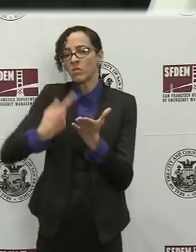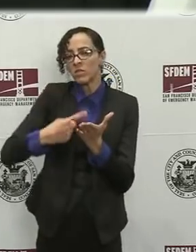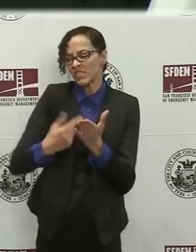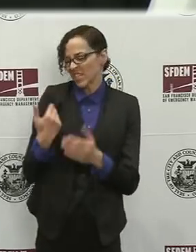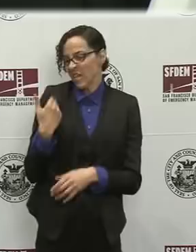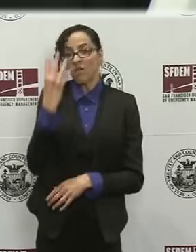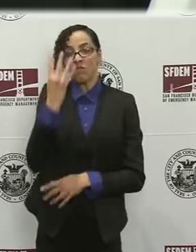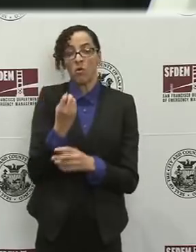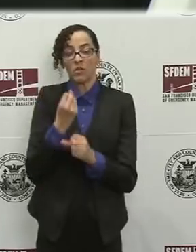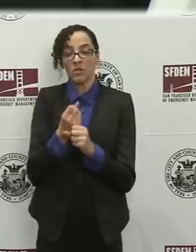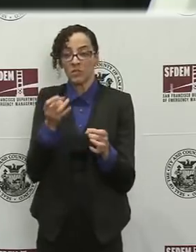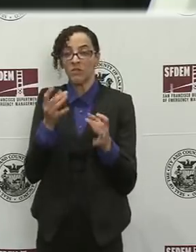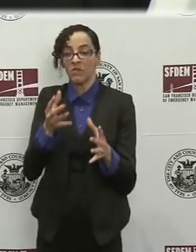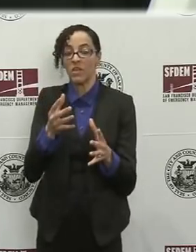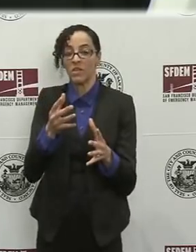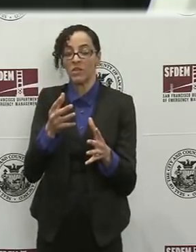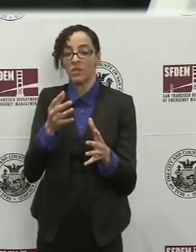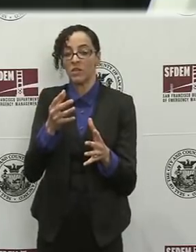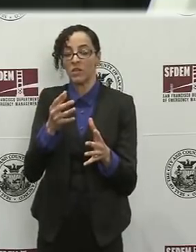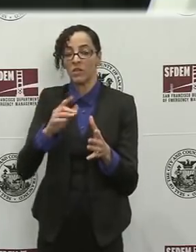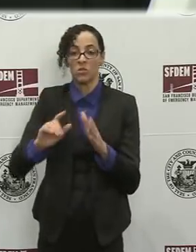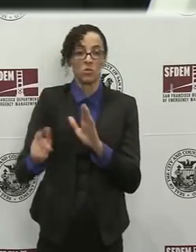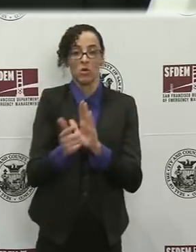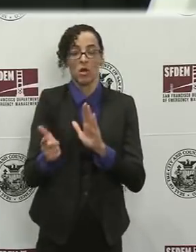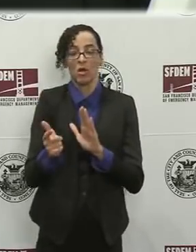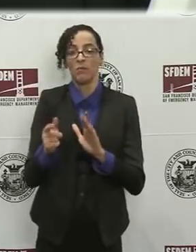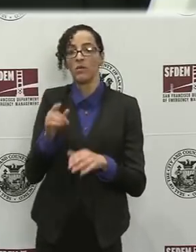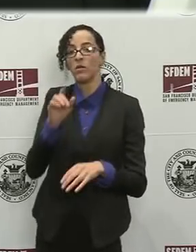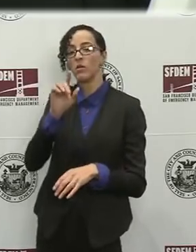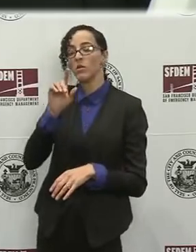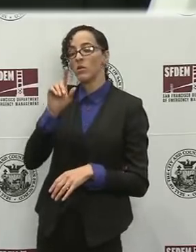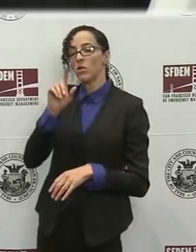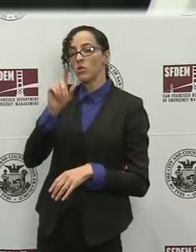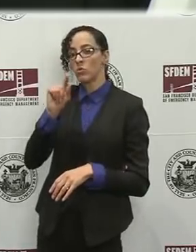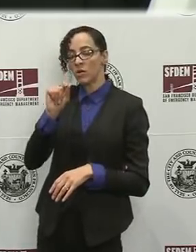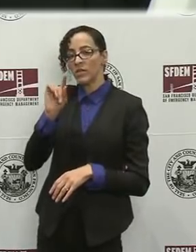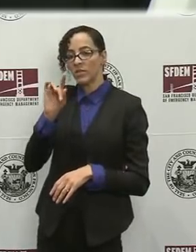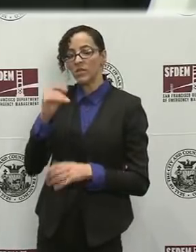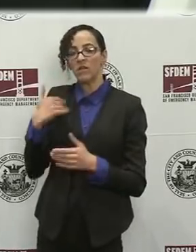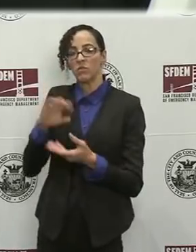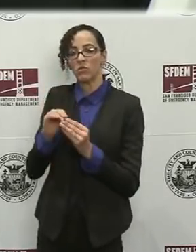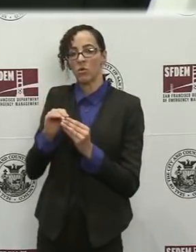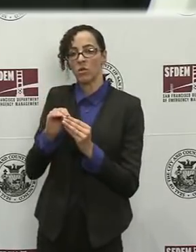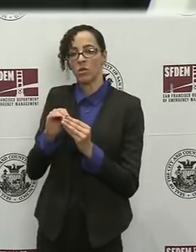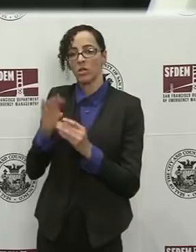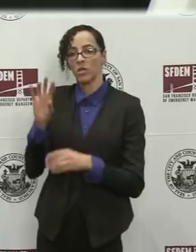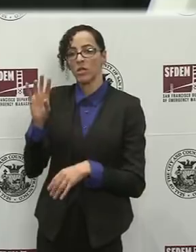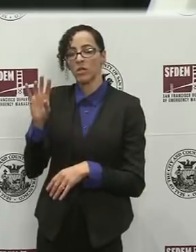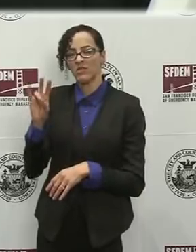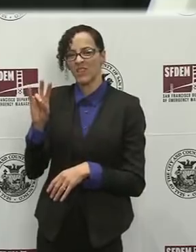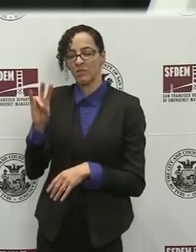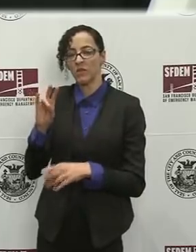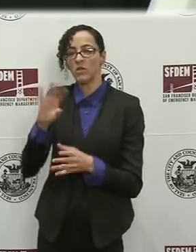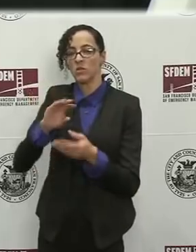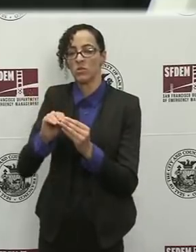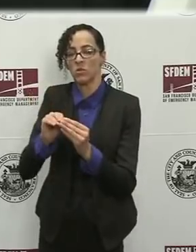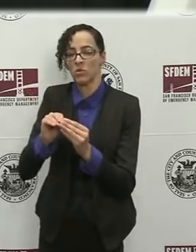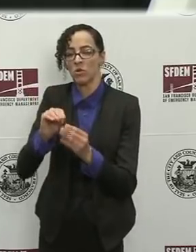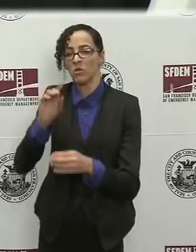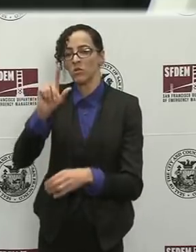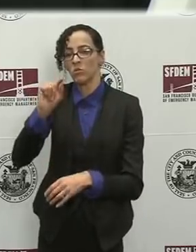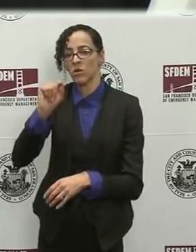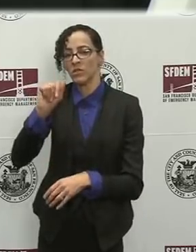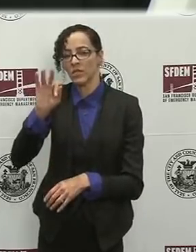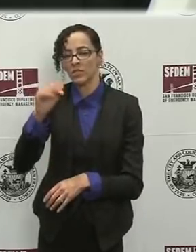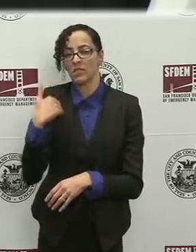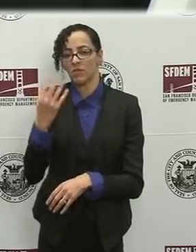date, 2017, we had a total of 7. 2018, we had a total of 4. 2019, we had a total of 6. And